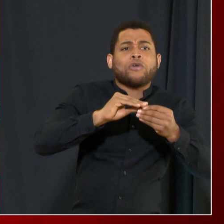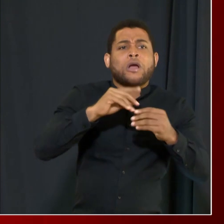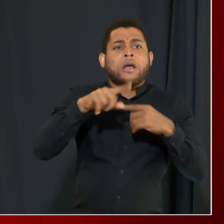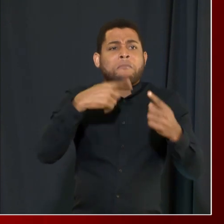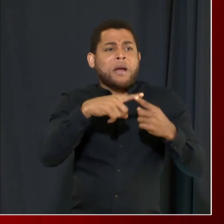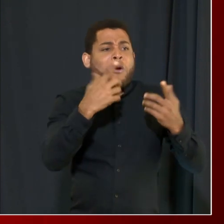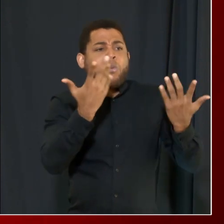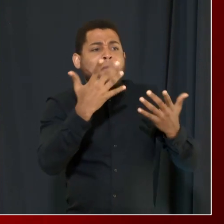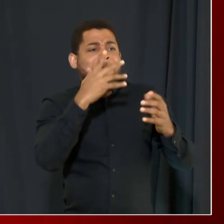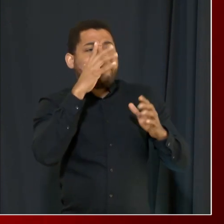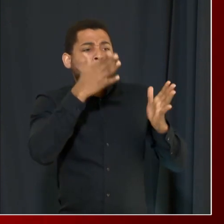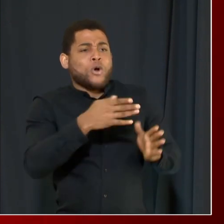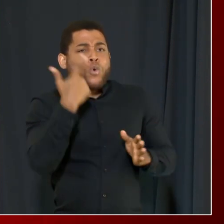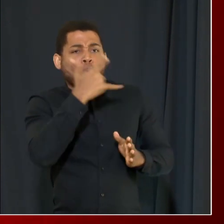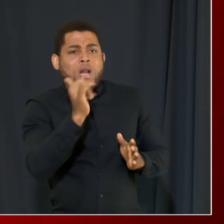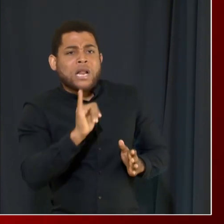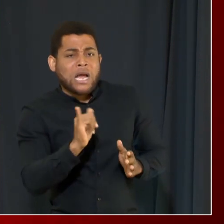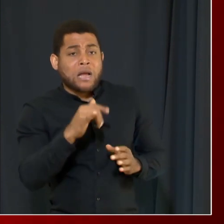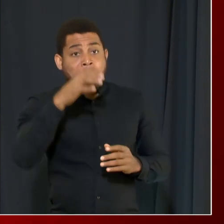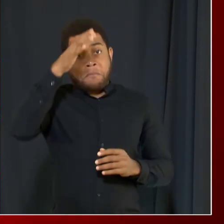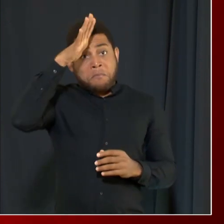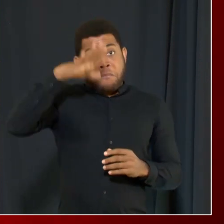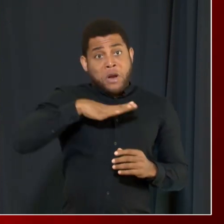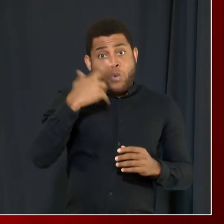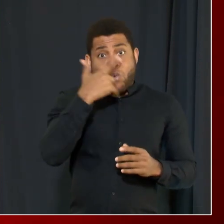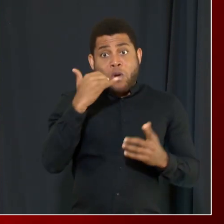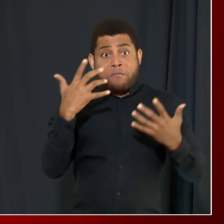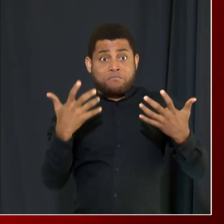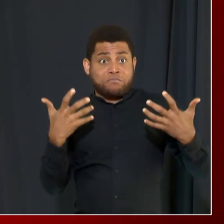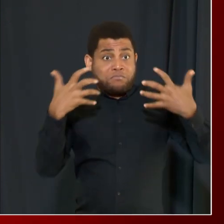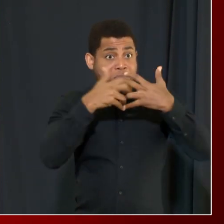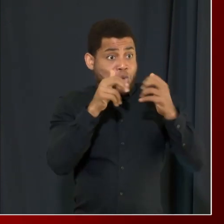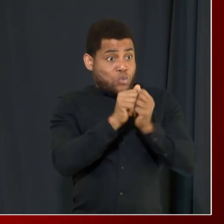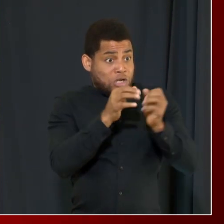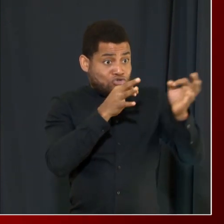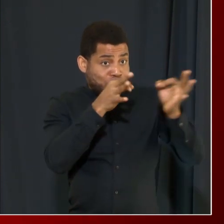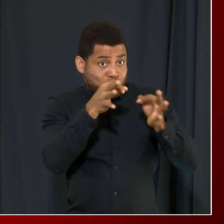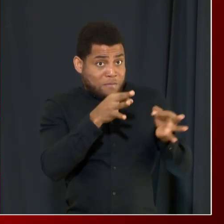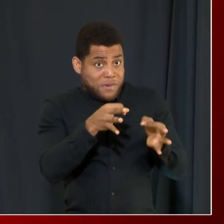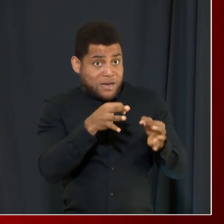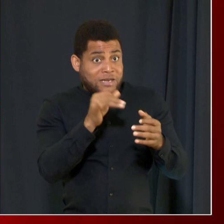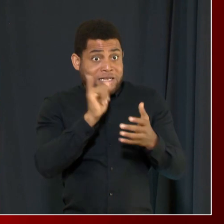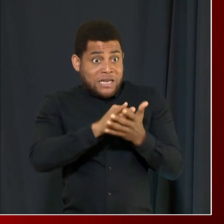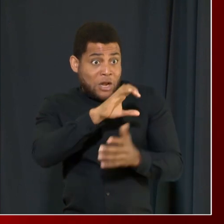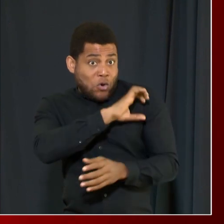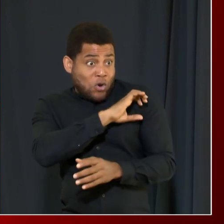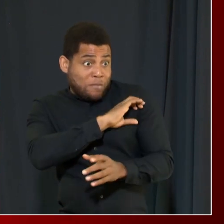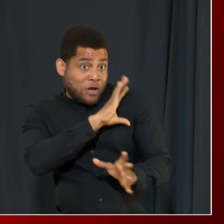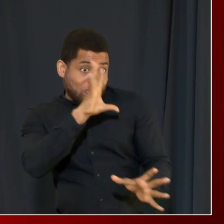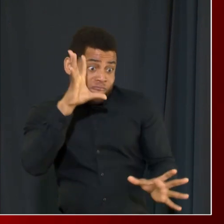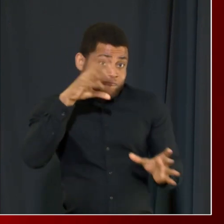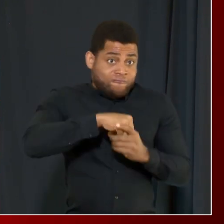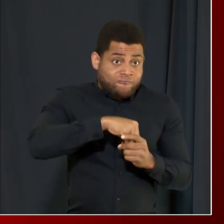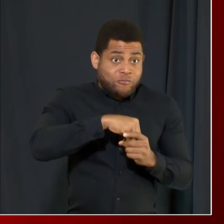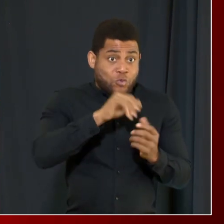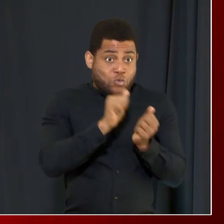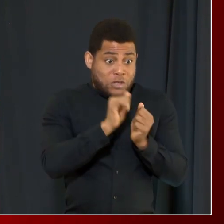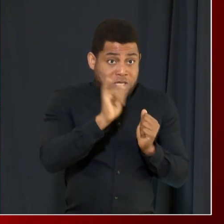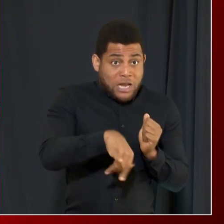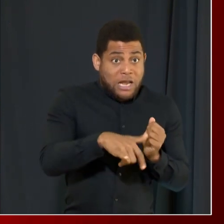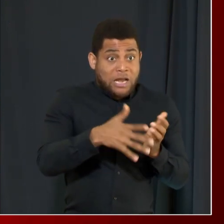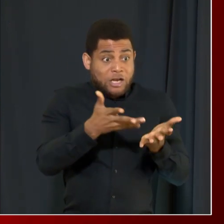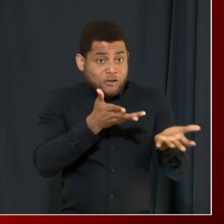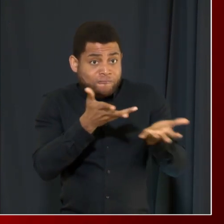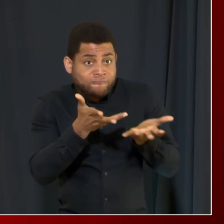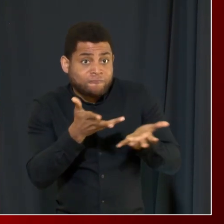a person fitting that description. The officer engaged, had a conversation with the suspect. The suspect